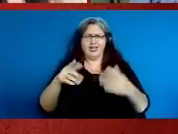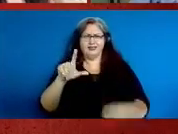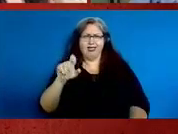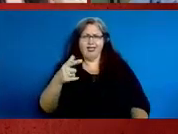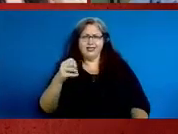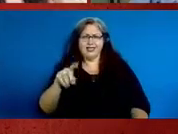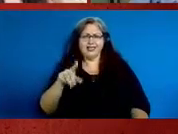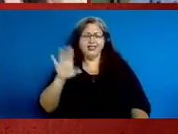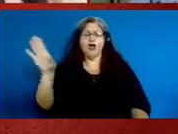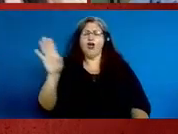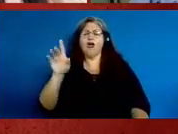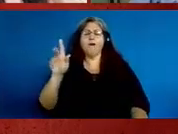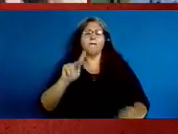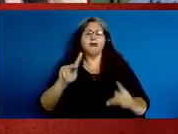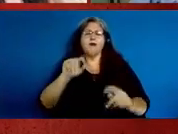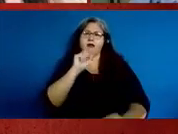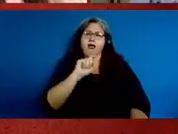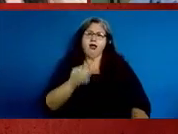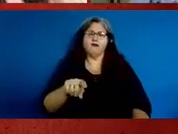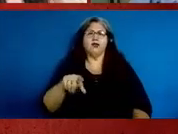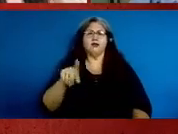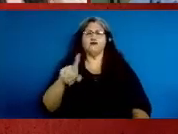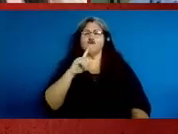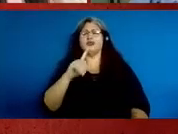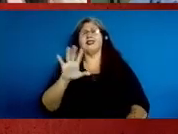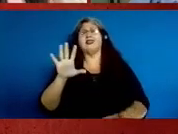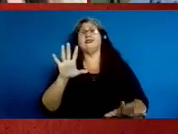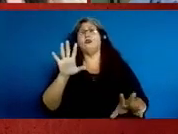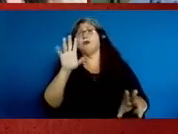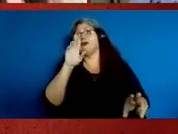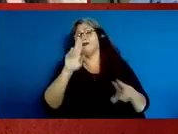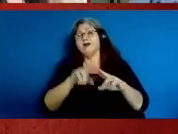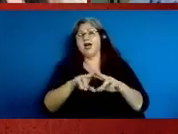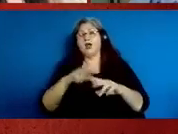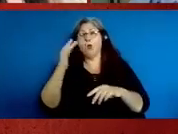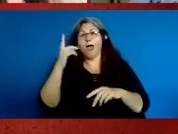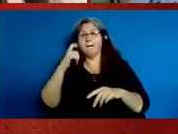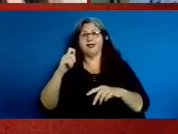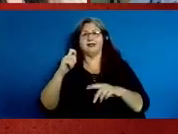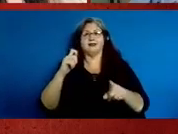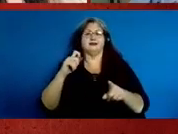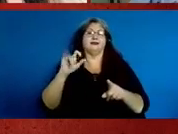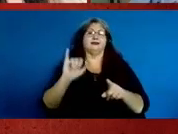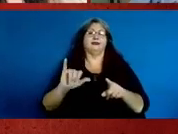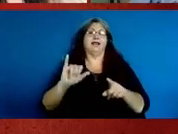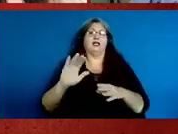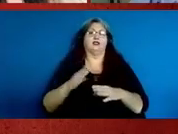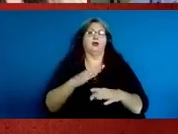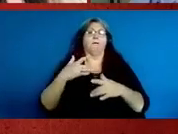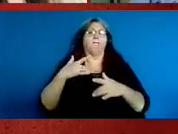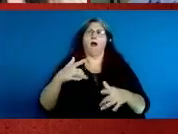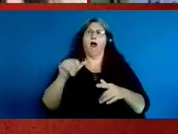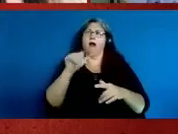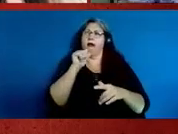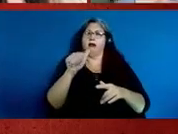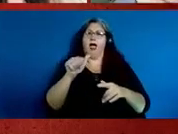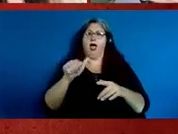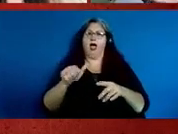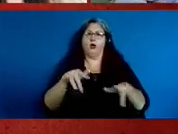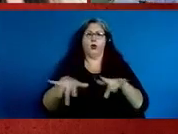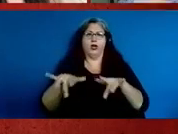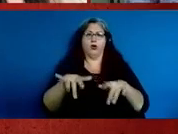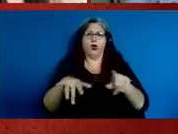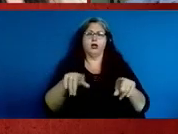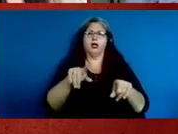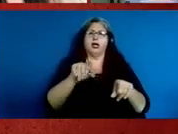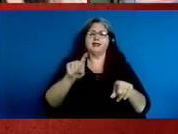fans love her. Much fun, and it's just so much fun to do because it's not something that is recorded. Well, how long? Yeah, I totally